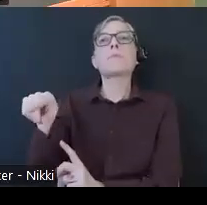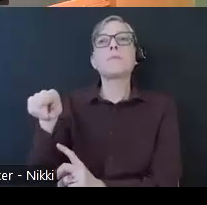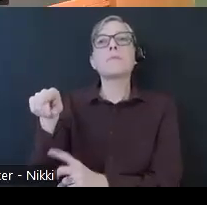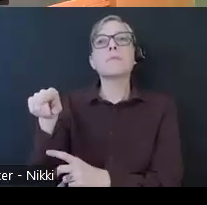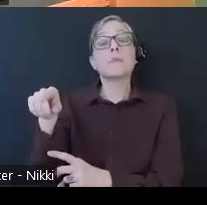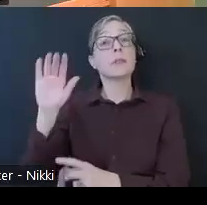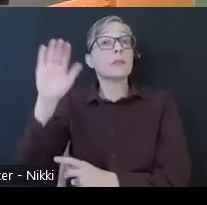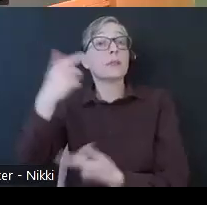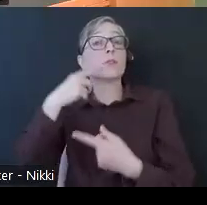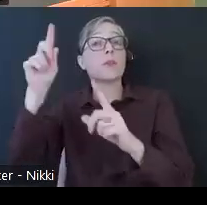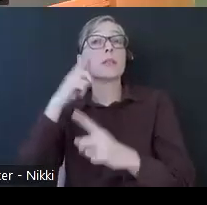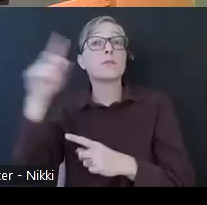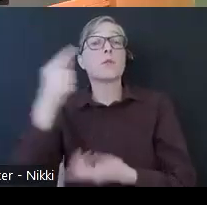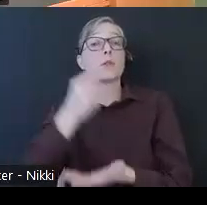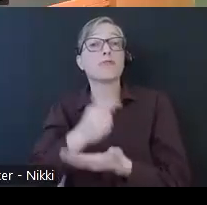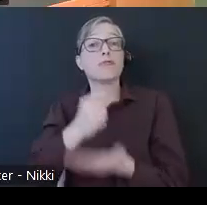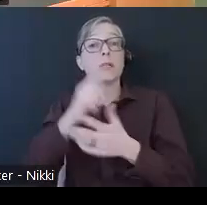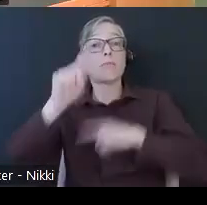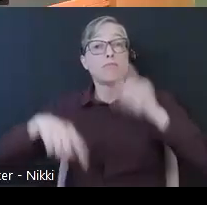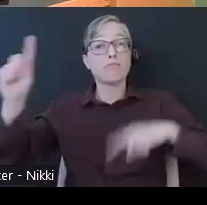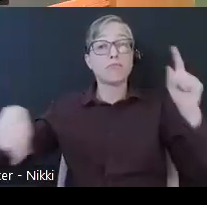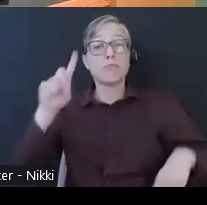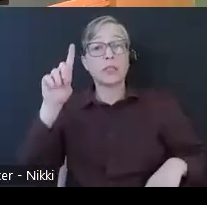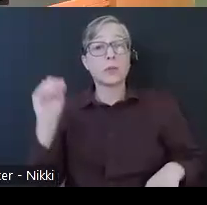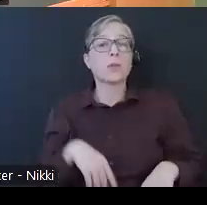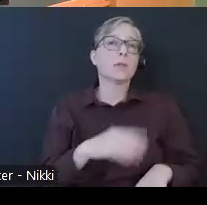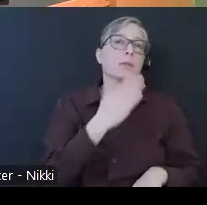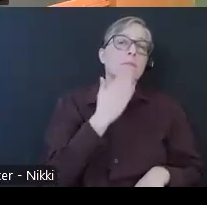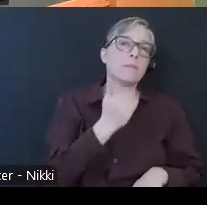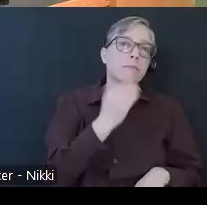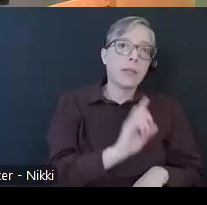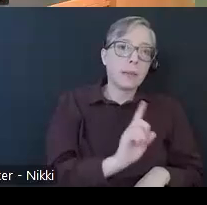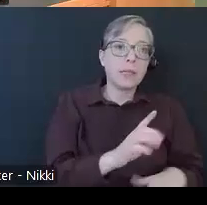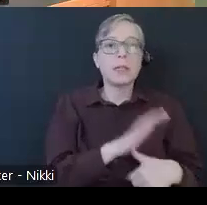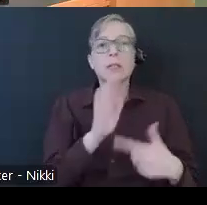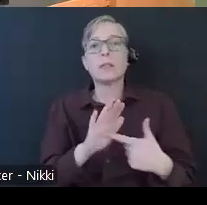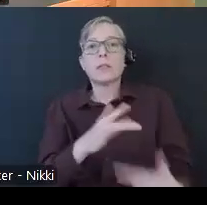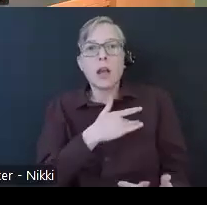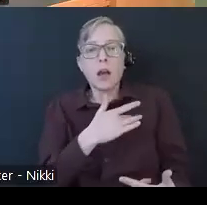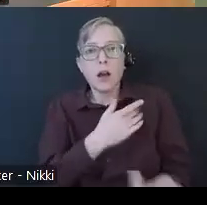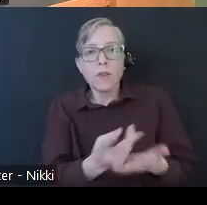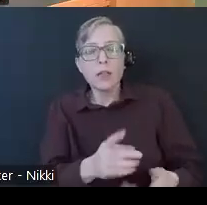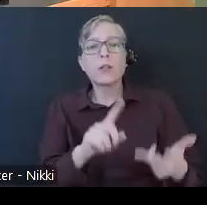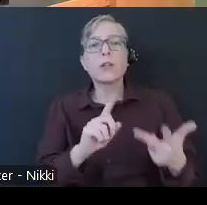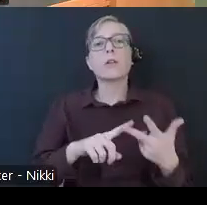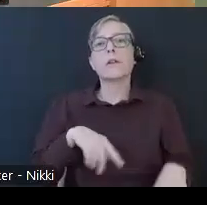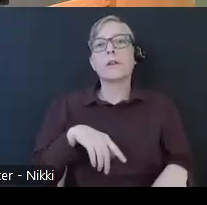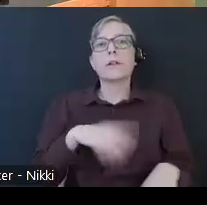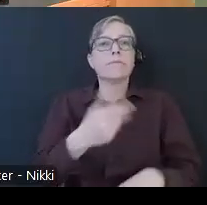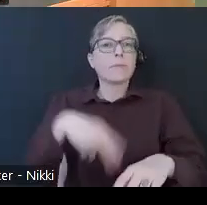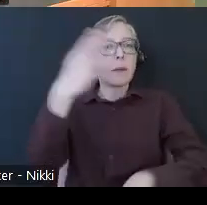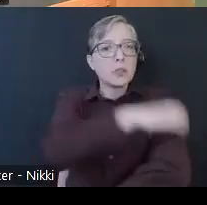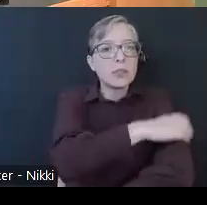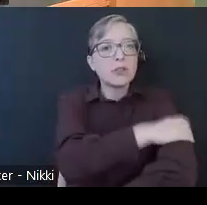failure, hypertension, as well as in depression and in anxiety disorders.